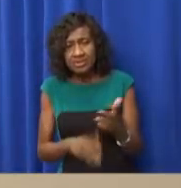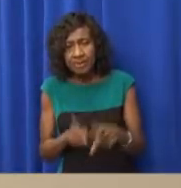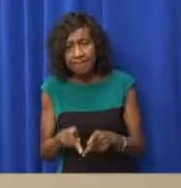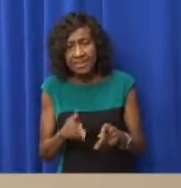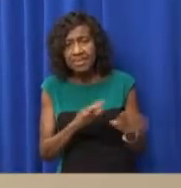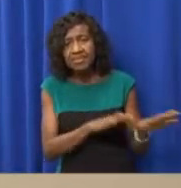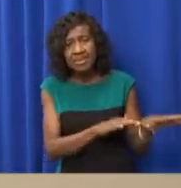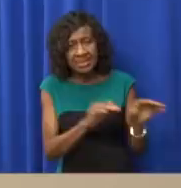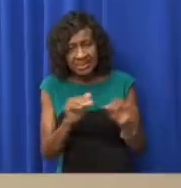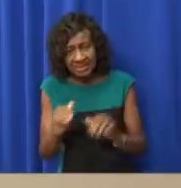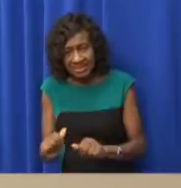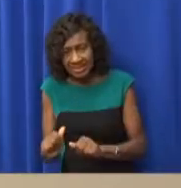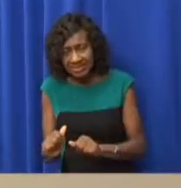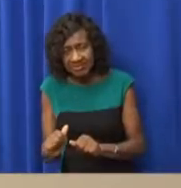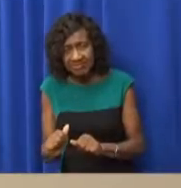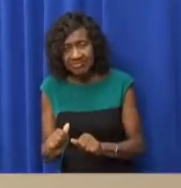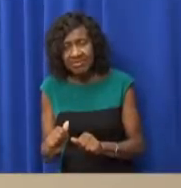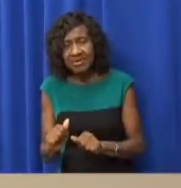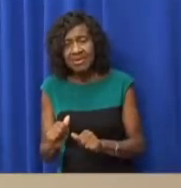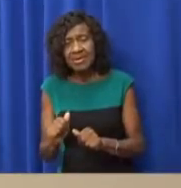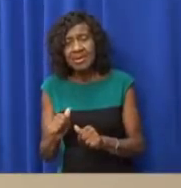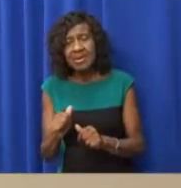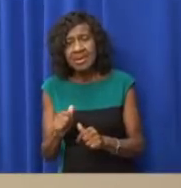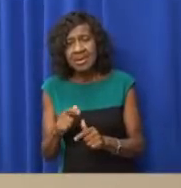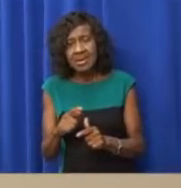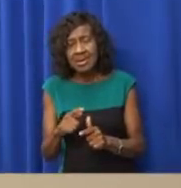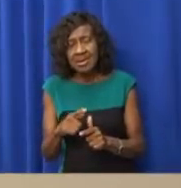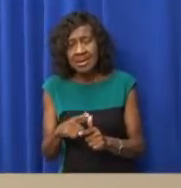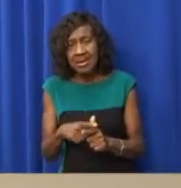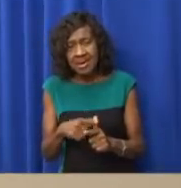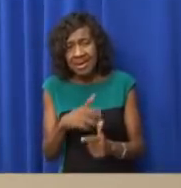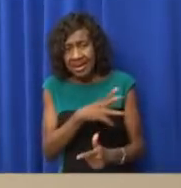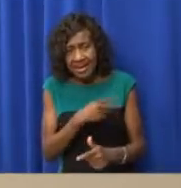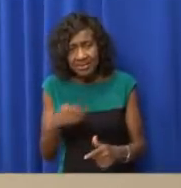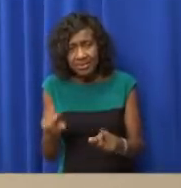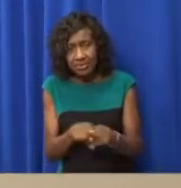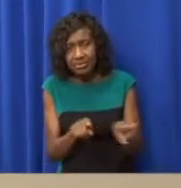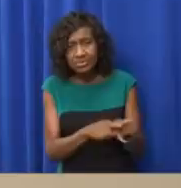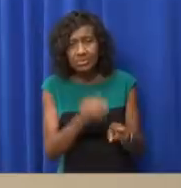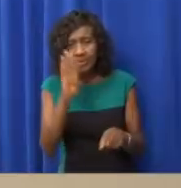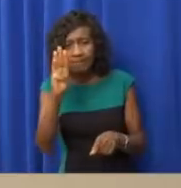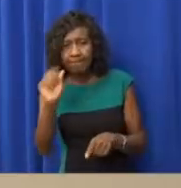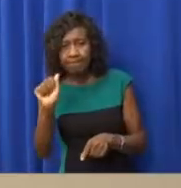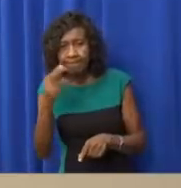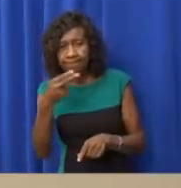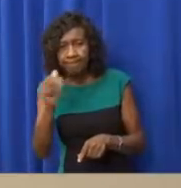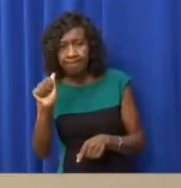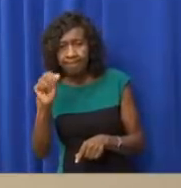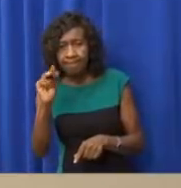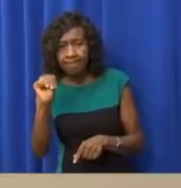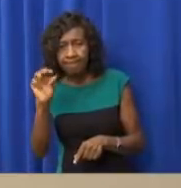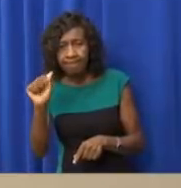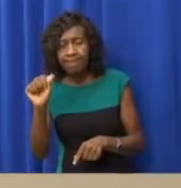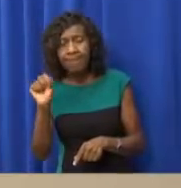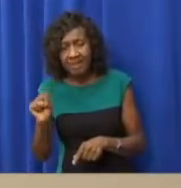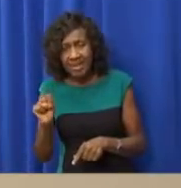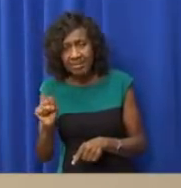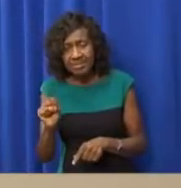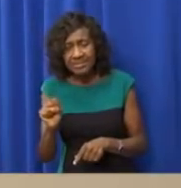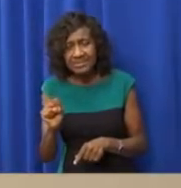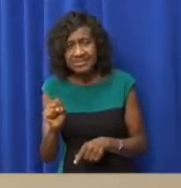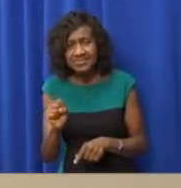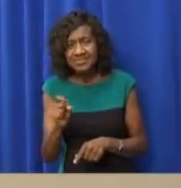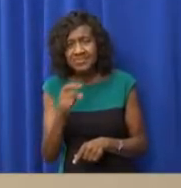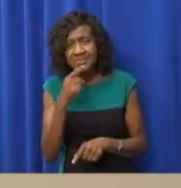and Caicos, the British Virgin Islands and the Bahamas. So again, it's really pleasing that Cayman is